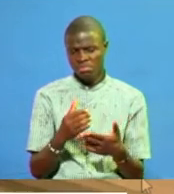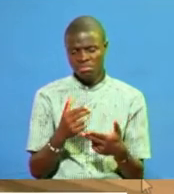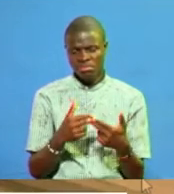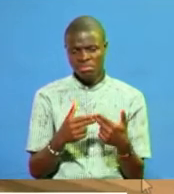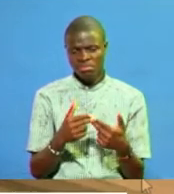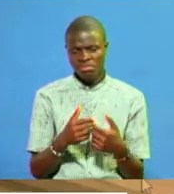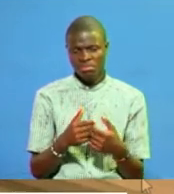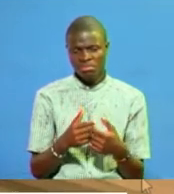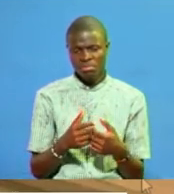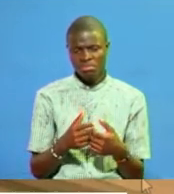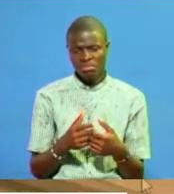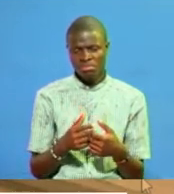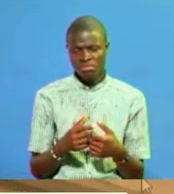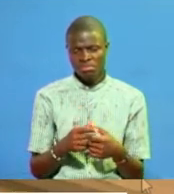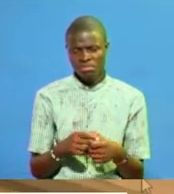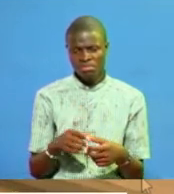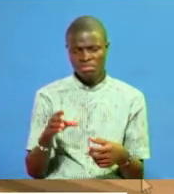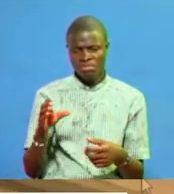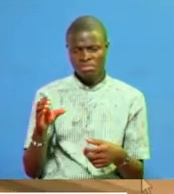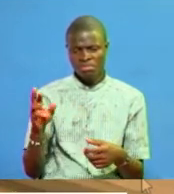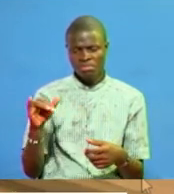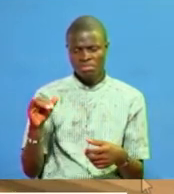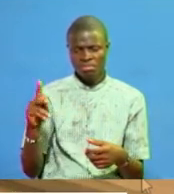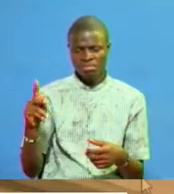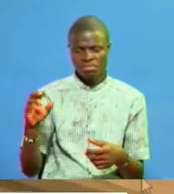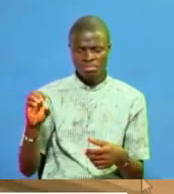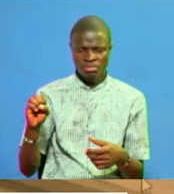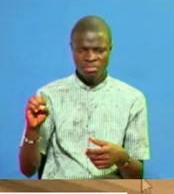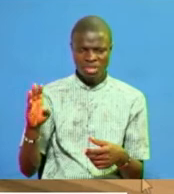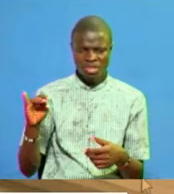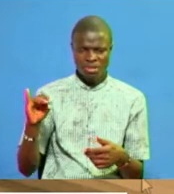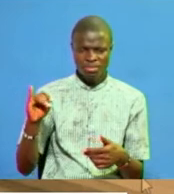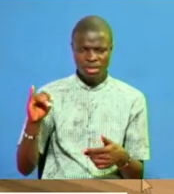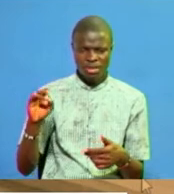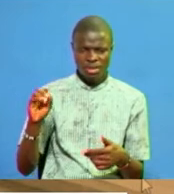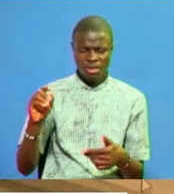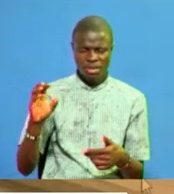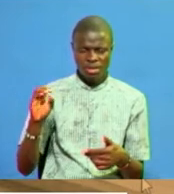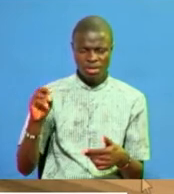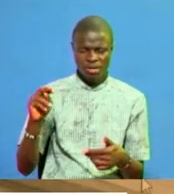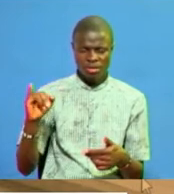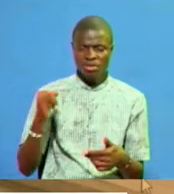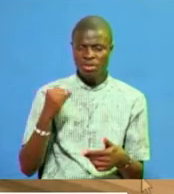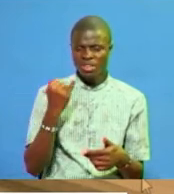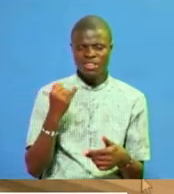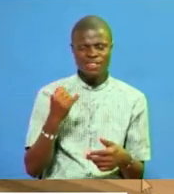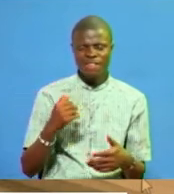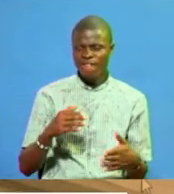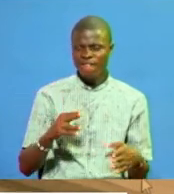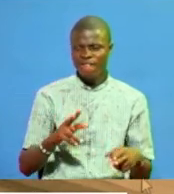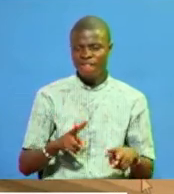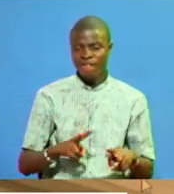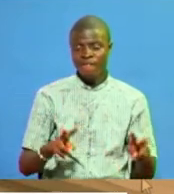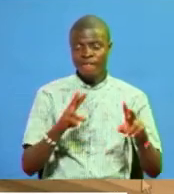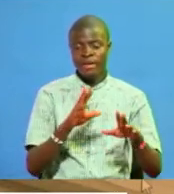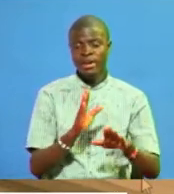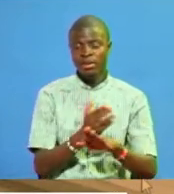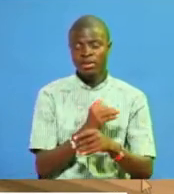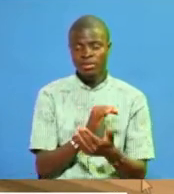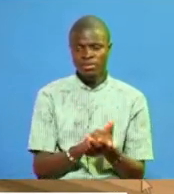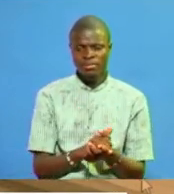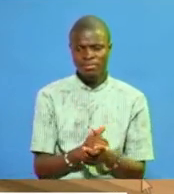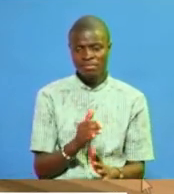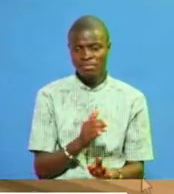Bitcoin is one of the networks that have never been hacked since its inception. So it's very secure. But then, from the client